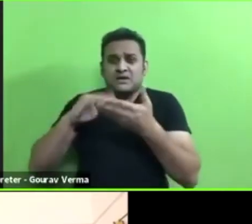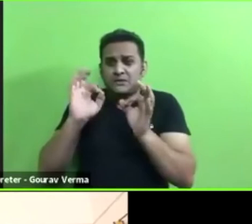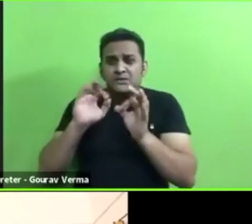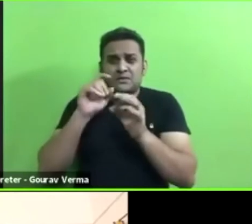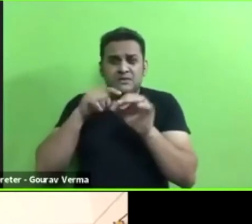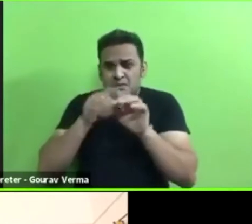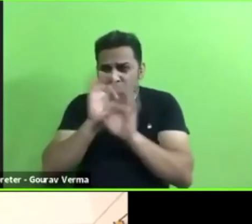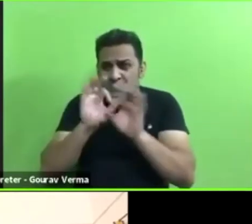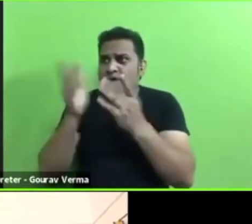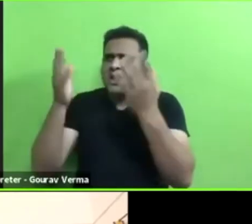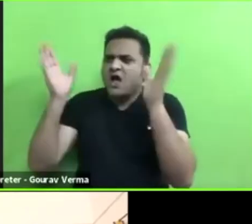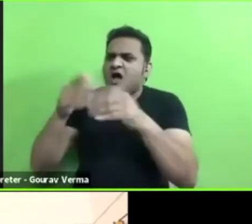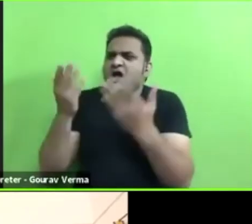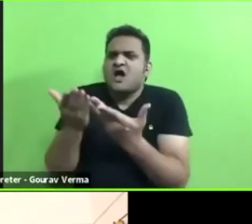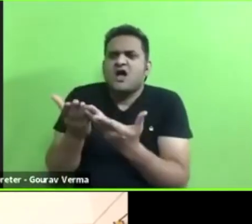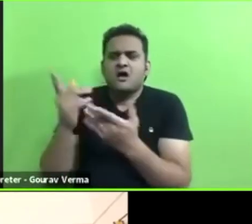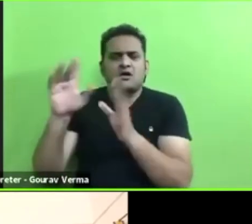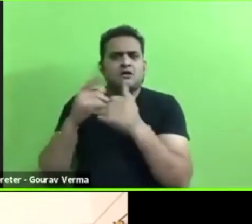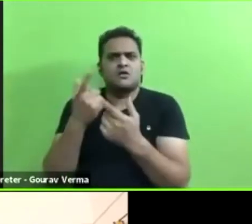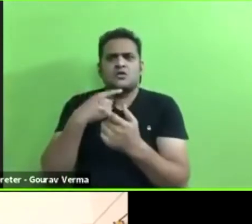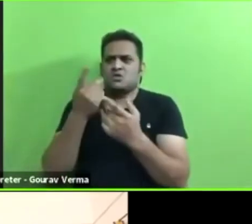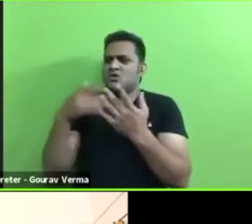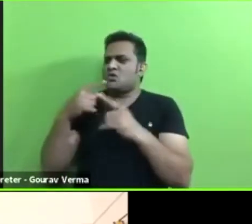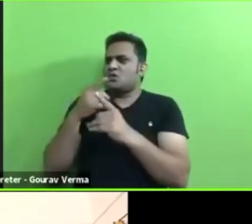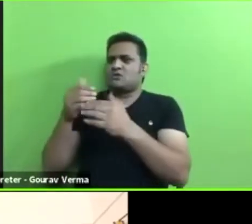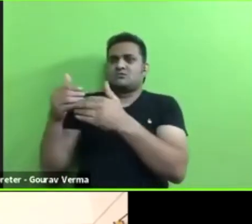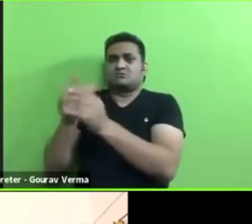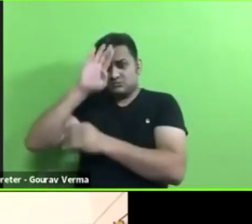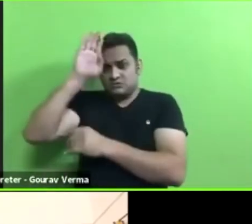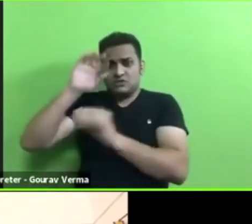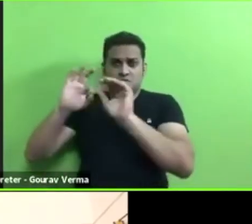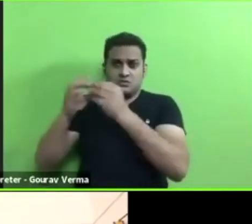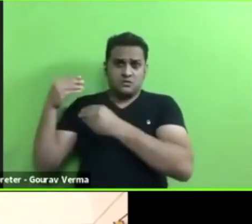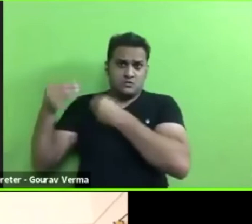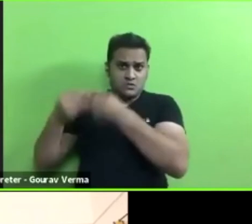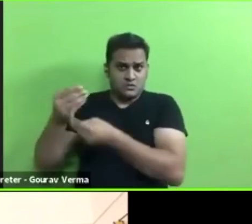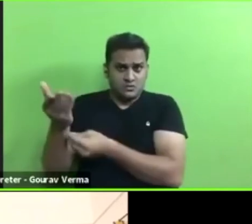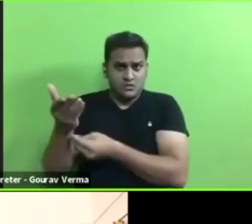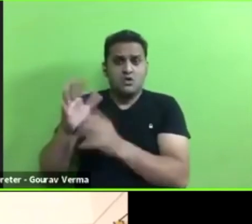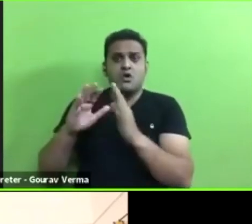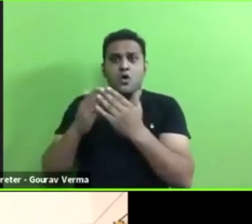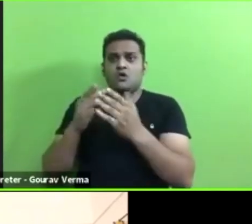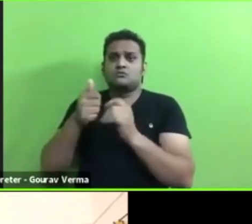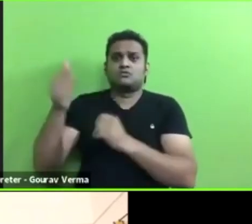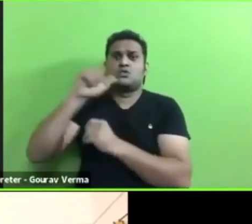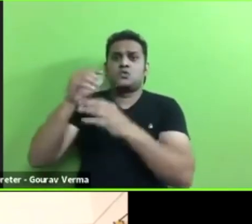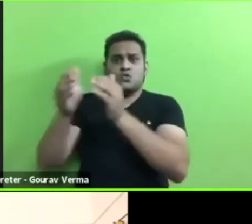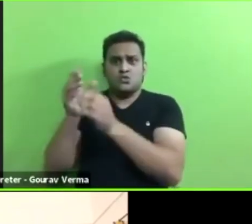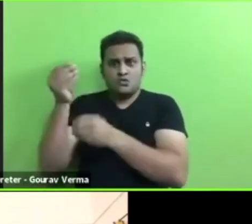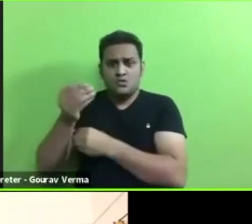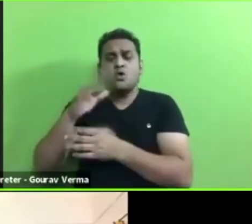be the relatives or coming from the descendants of kings, or the ruling class, or in this case the Brahmin